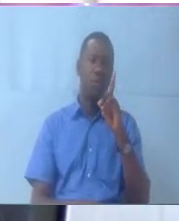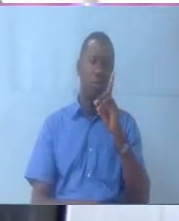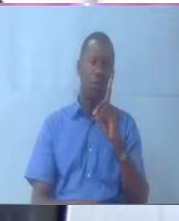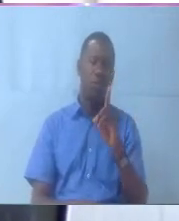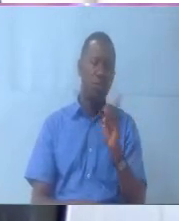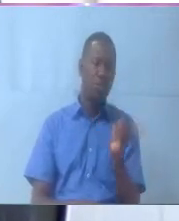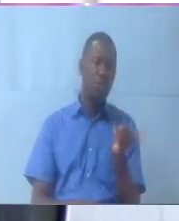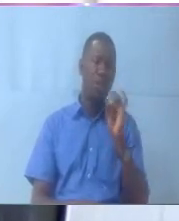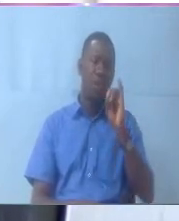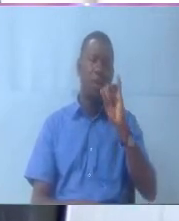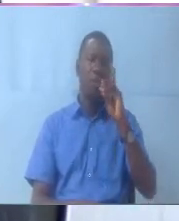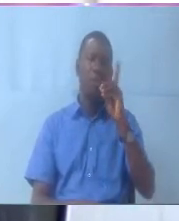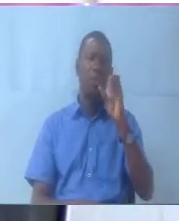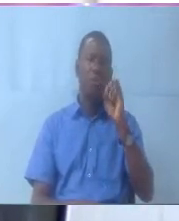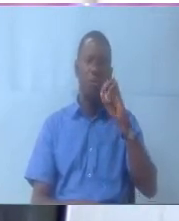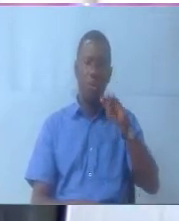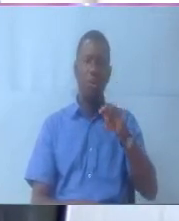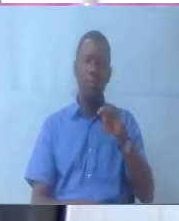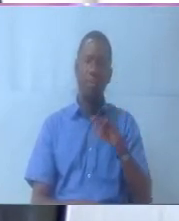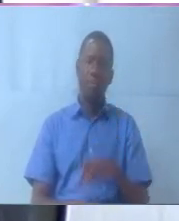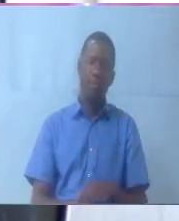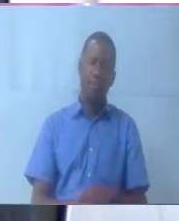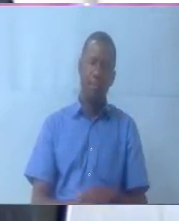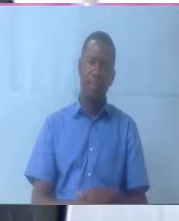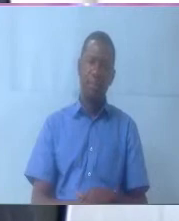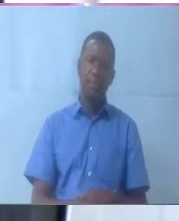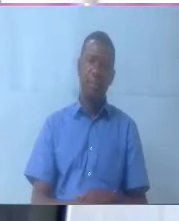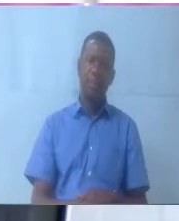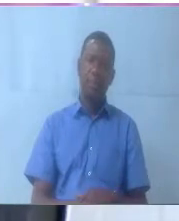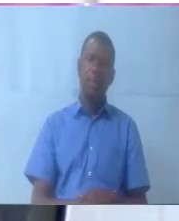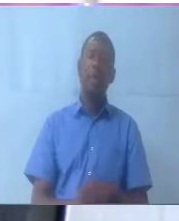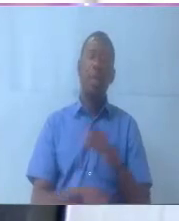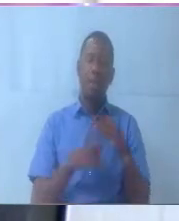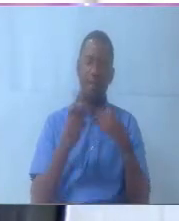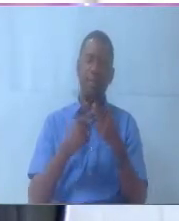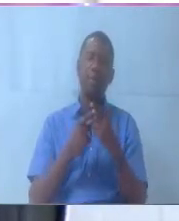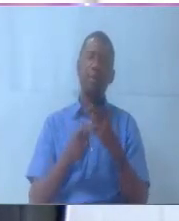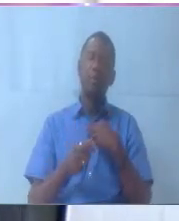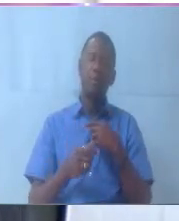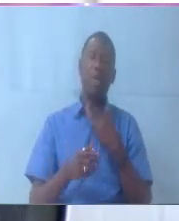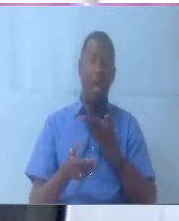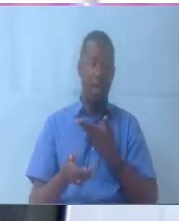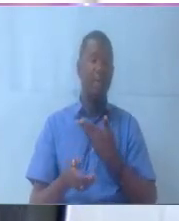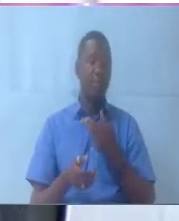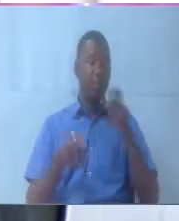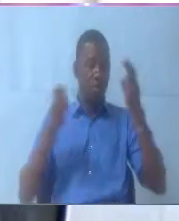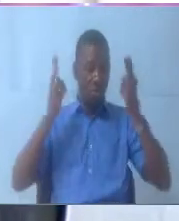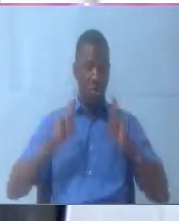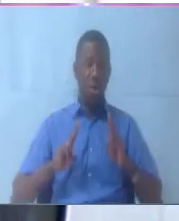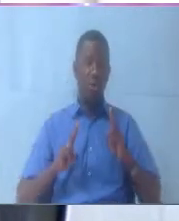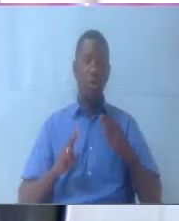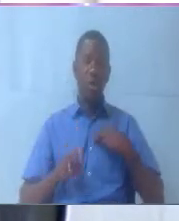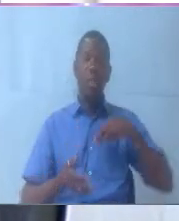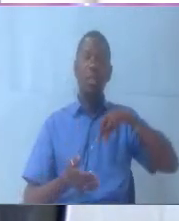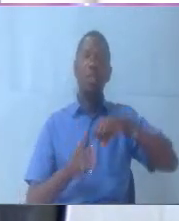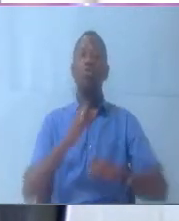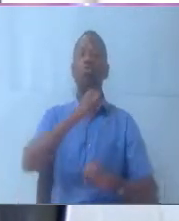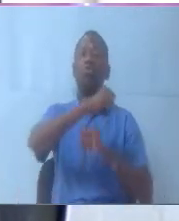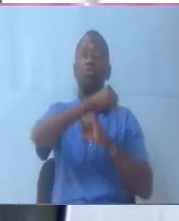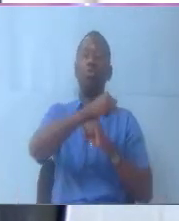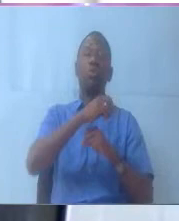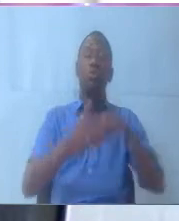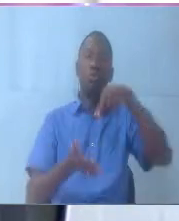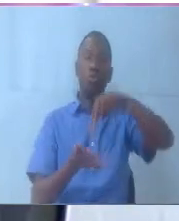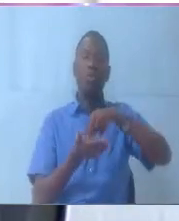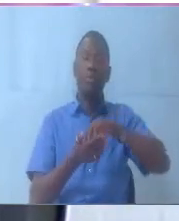he opened his own defense. He didn't open the defense. There was a no case submission. Ate ya lawyer sotol de bari bitu afangole lota afango tankandola bundala